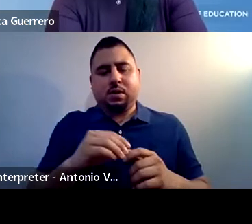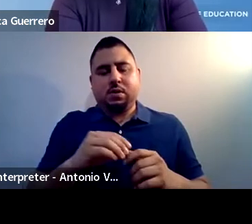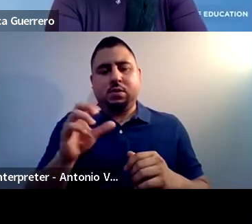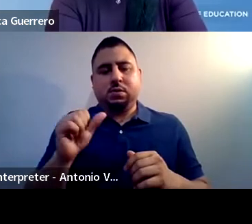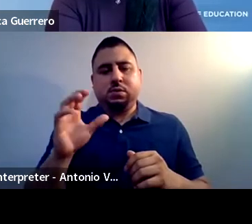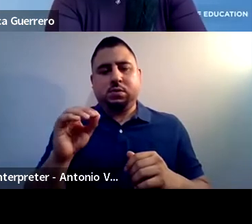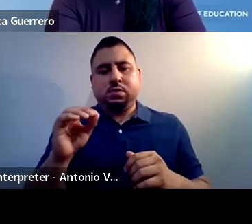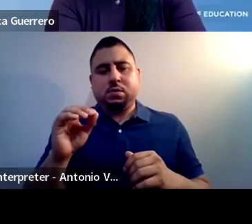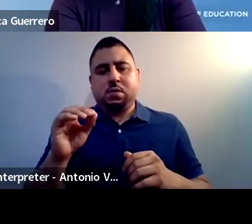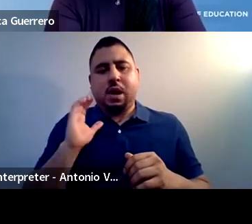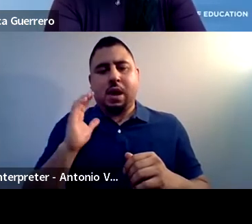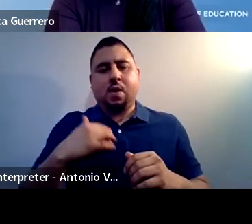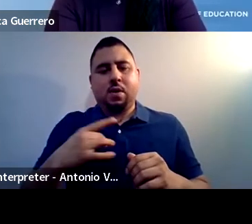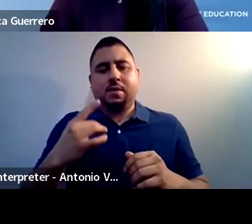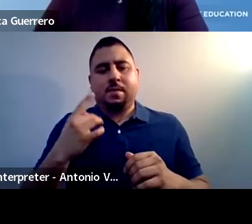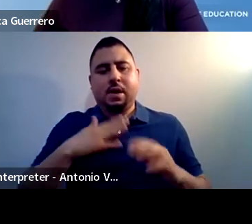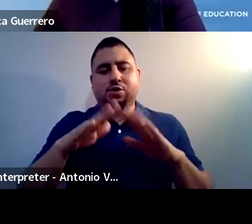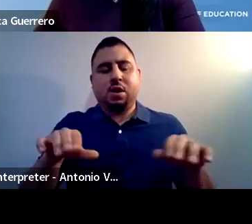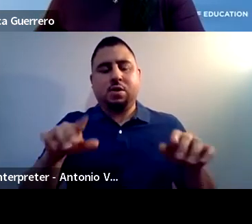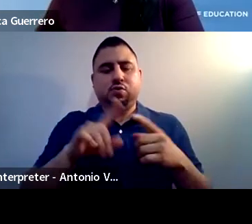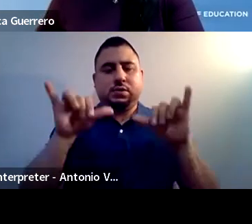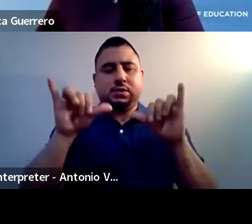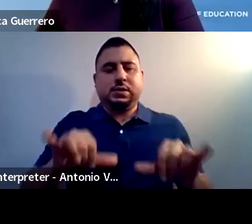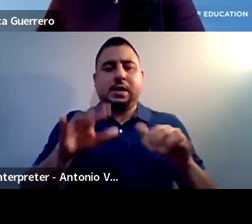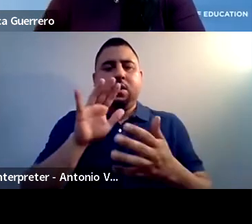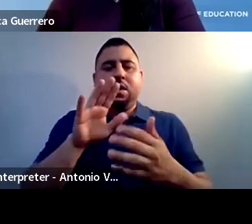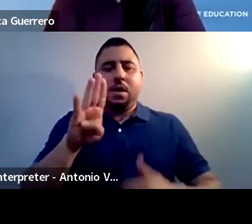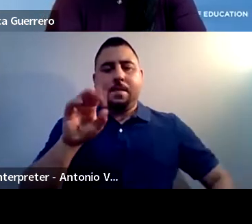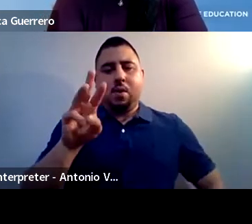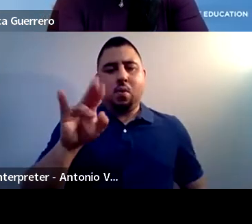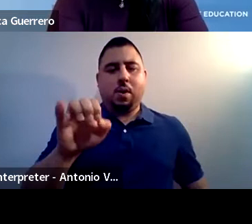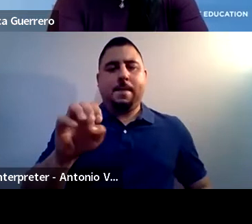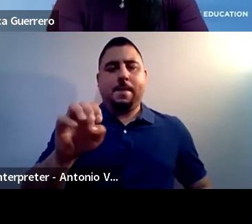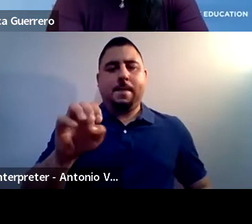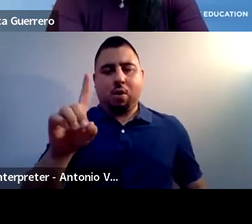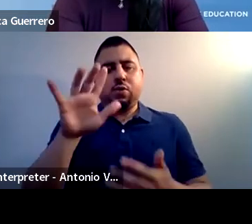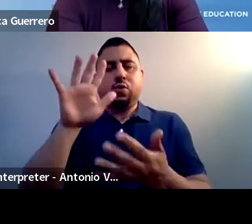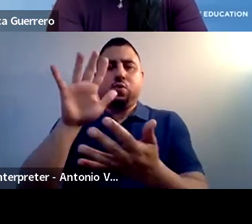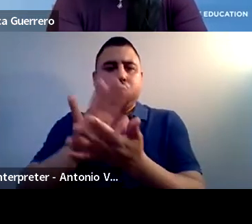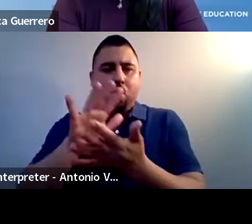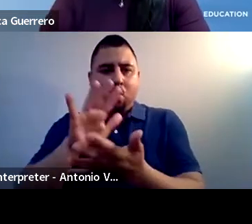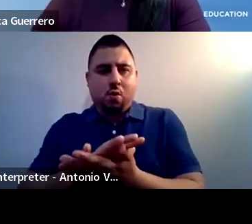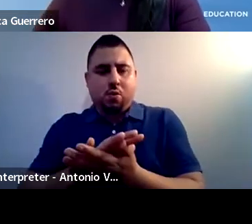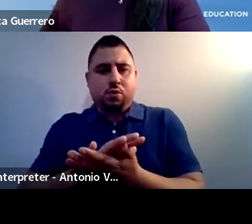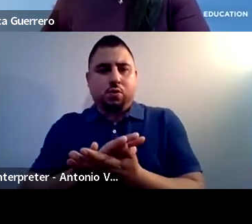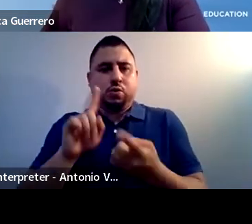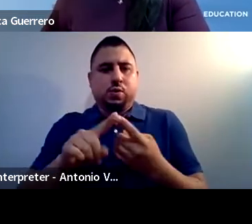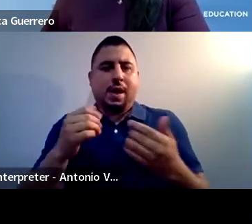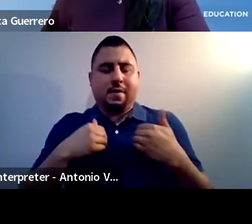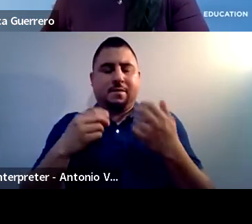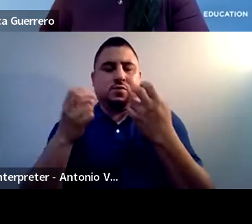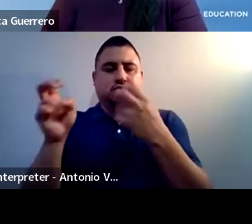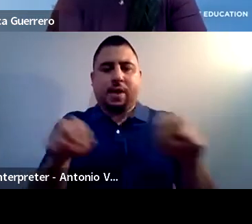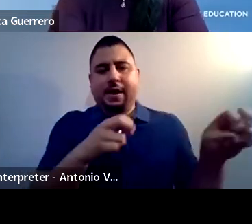So I would like for my child to be able to stay in a Bowie, Maryland school. To have him